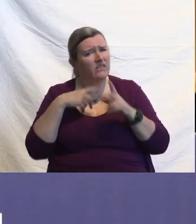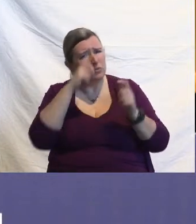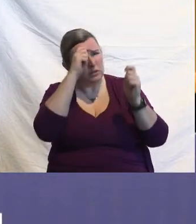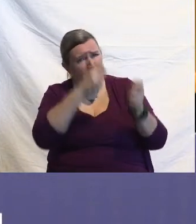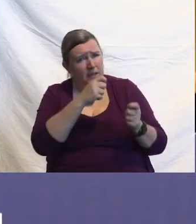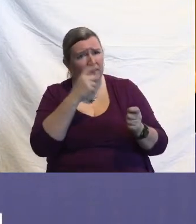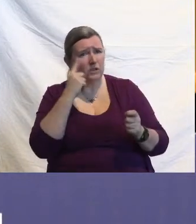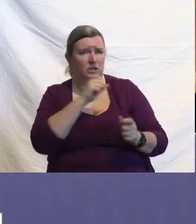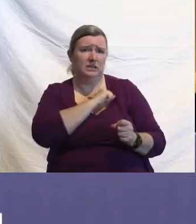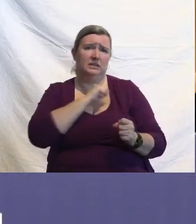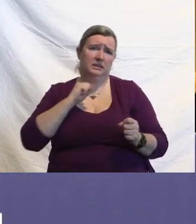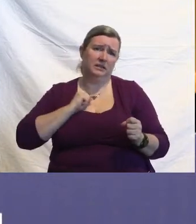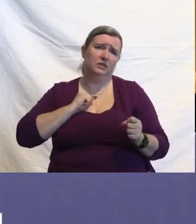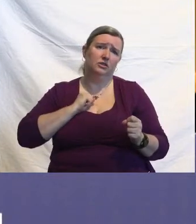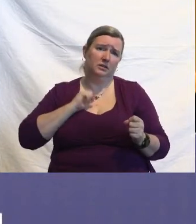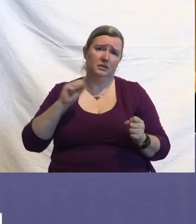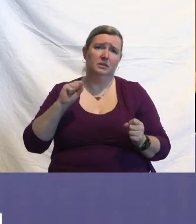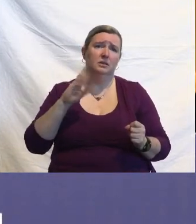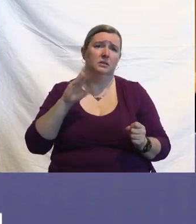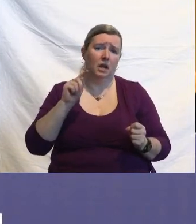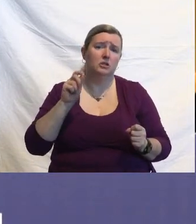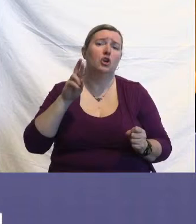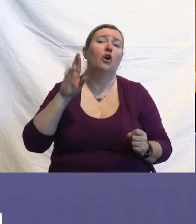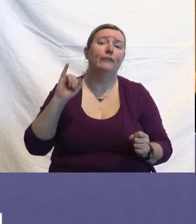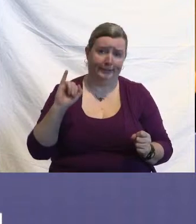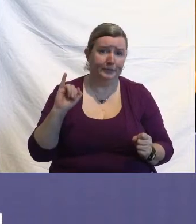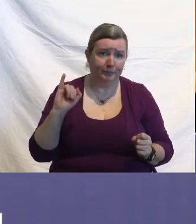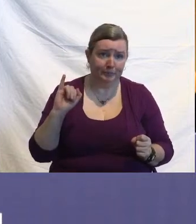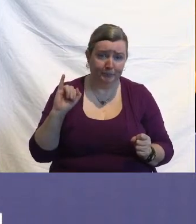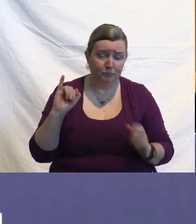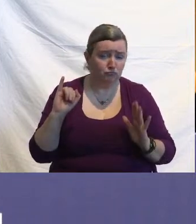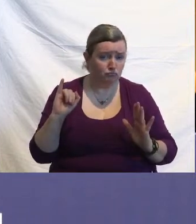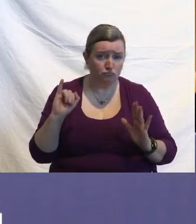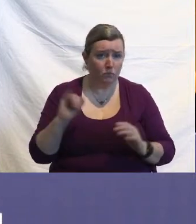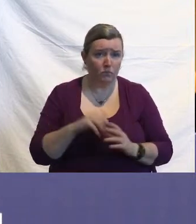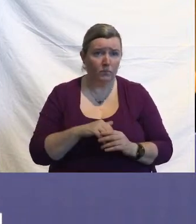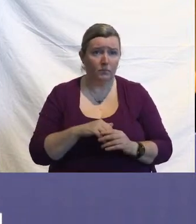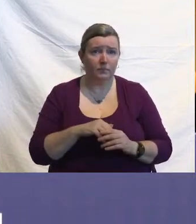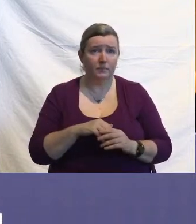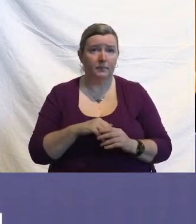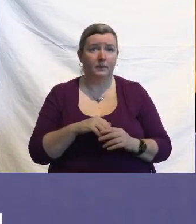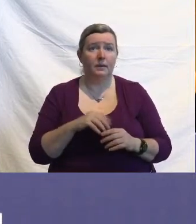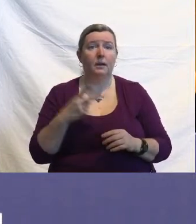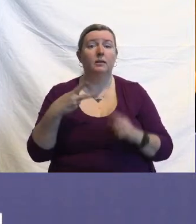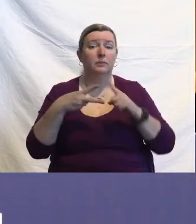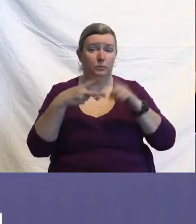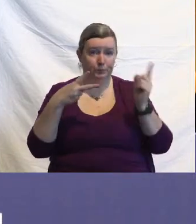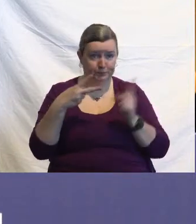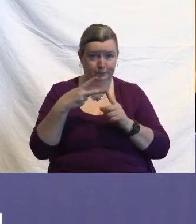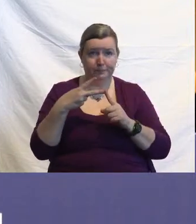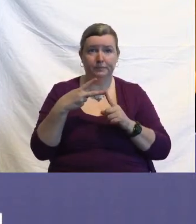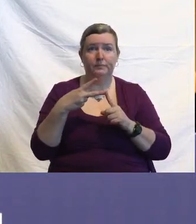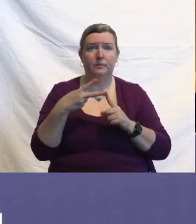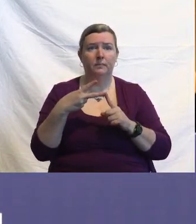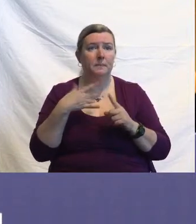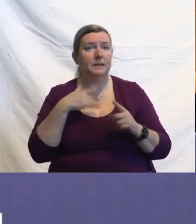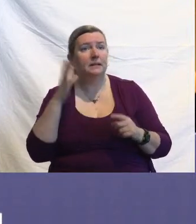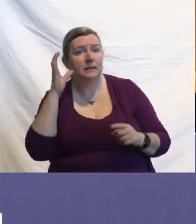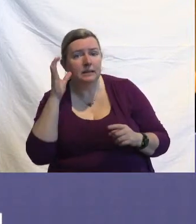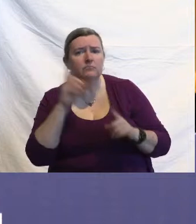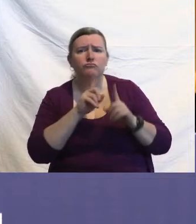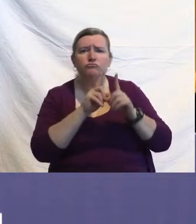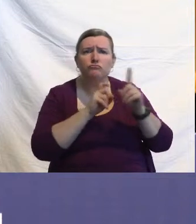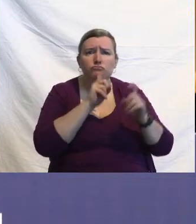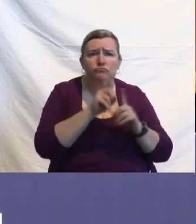Scutari, number one. Number two, I did a lot of listening and asked questions.